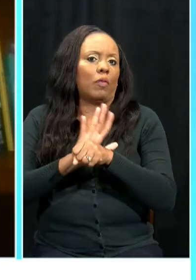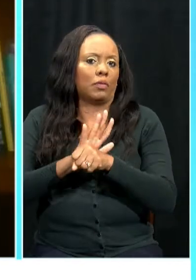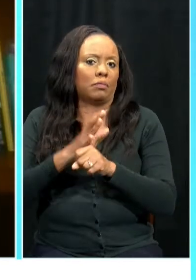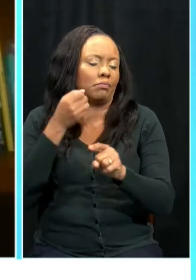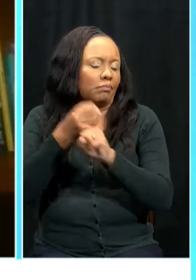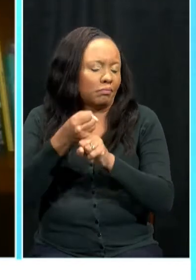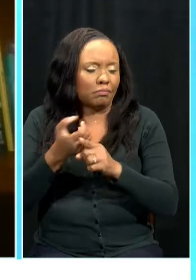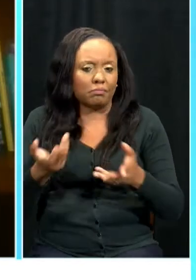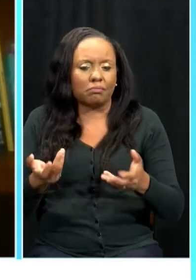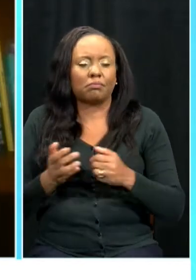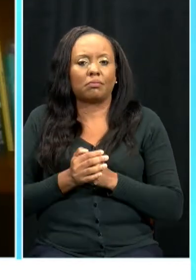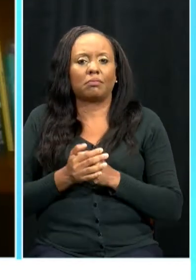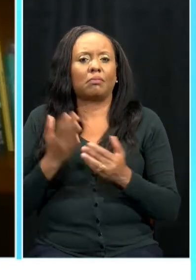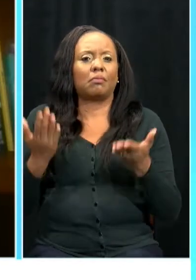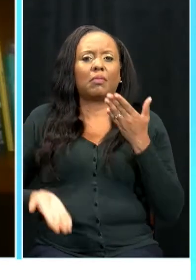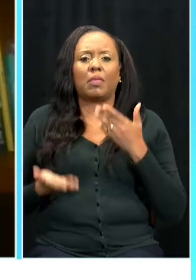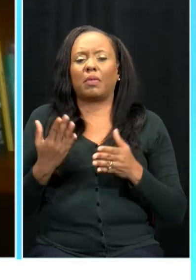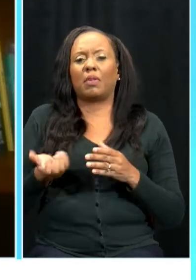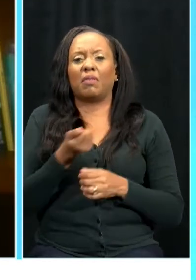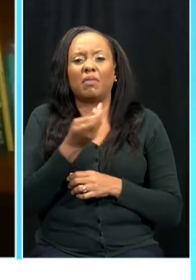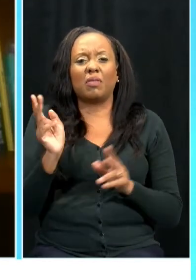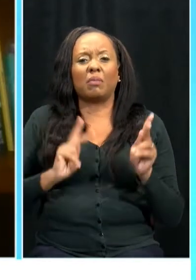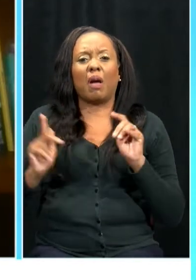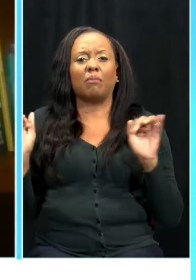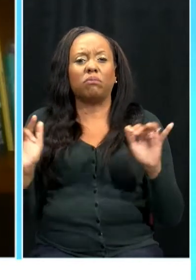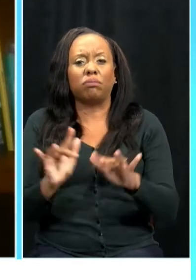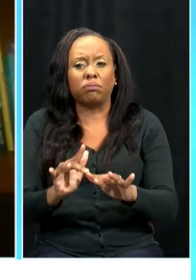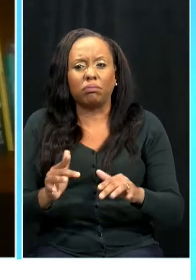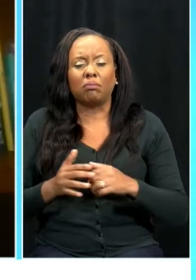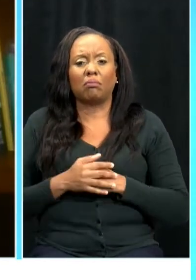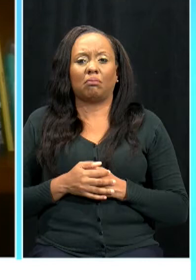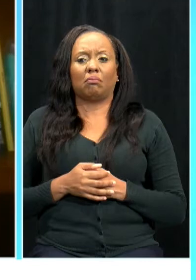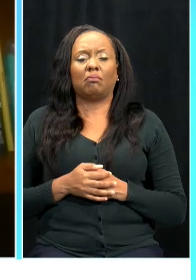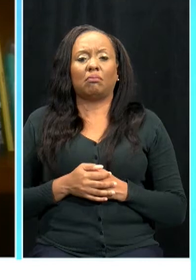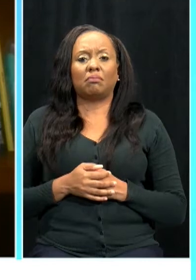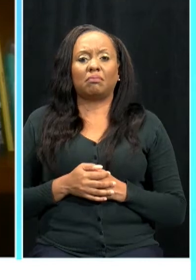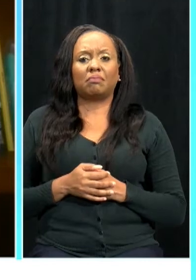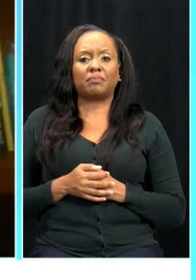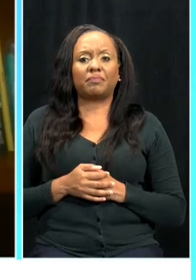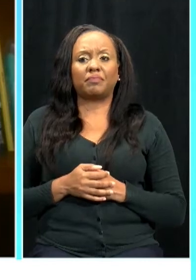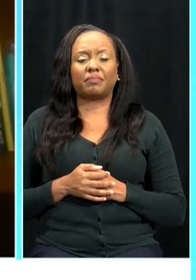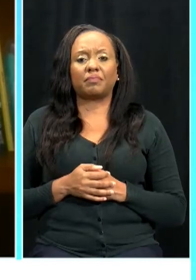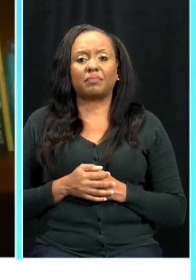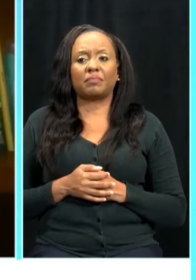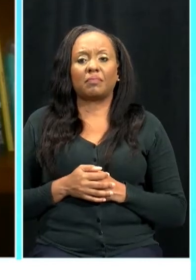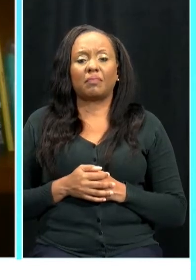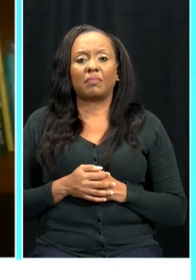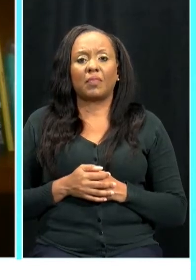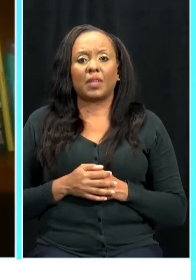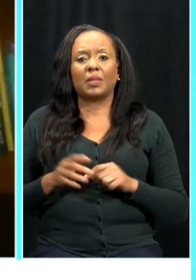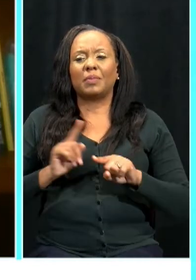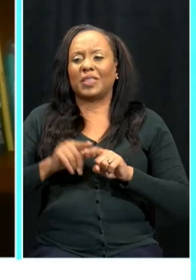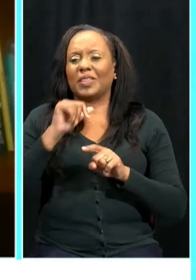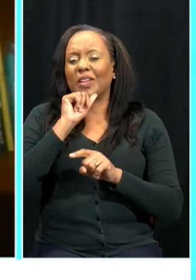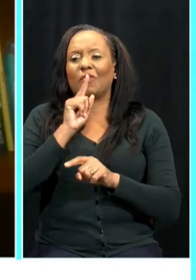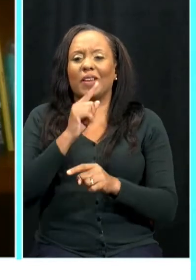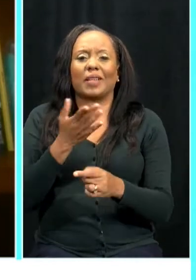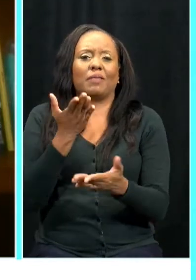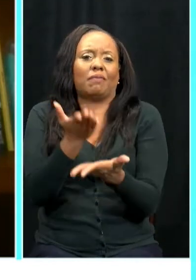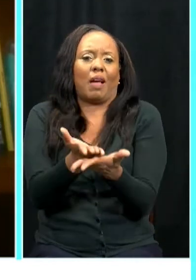unusually low numbers this time. But although, as I'm proposing, these are not hard facts, but these are just